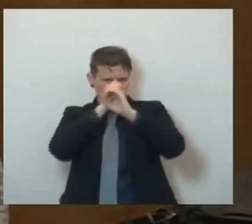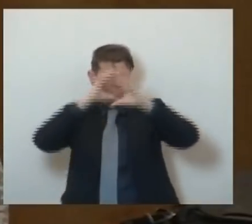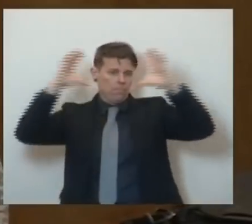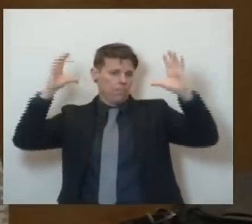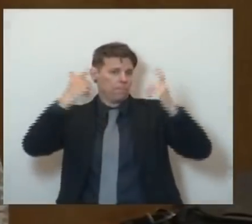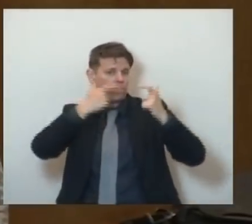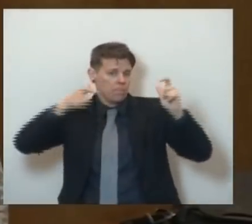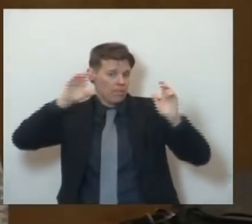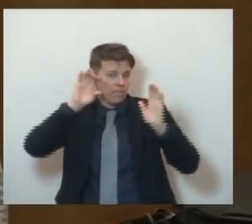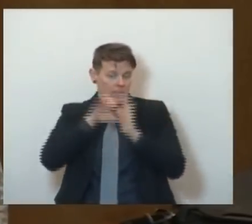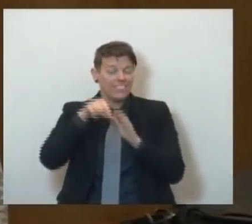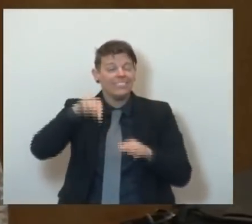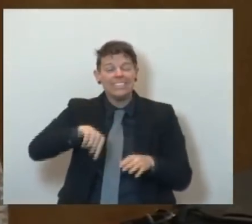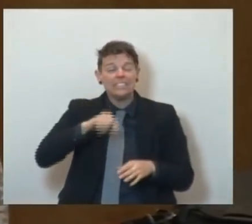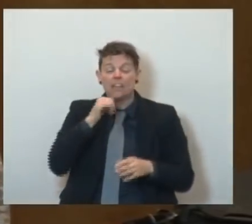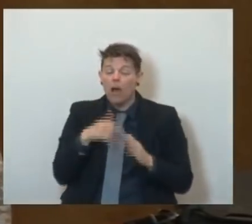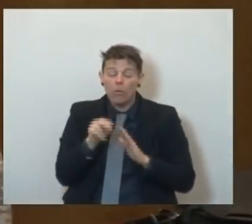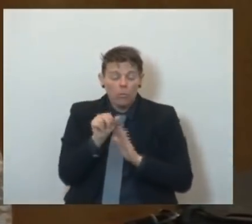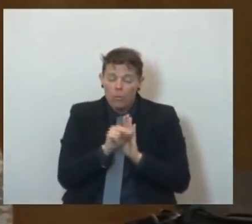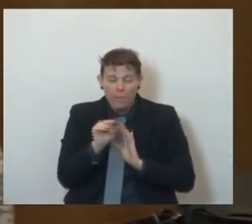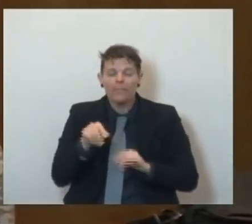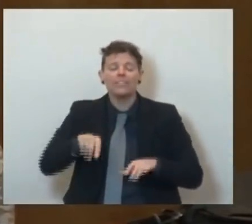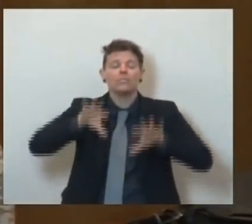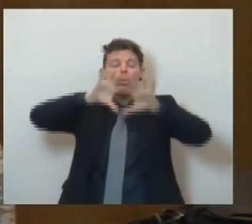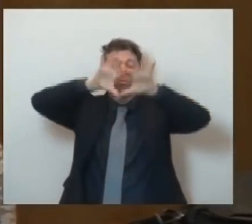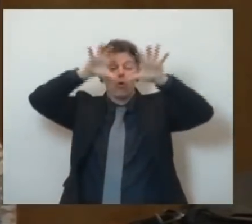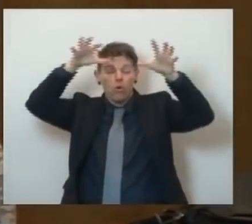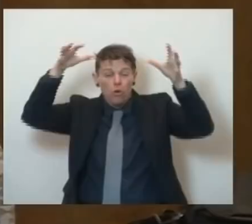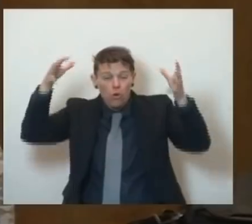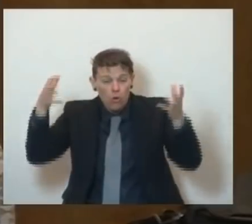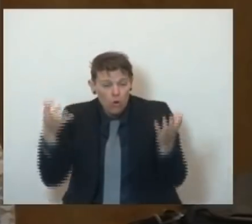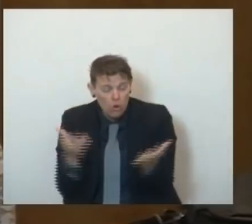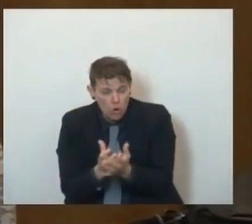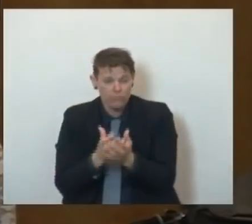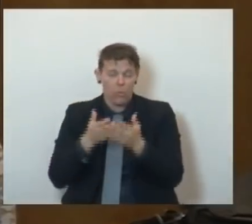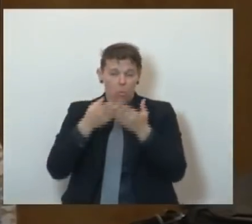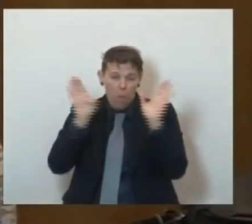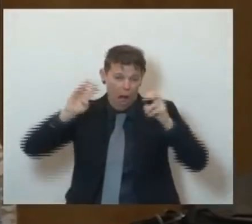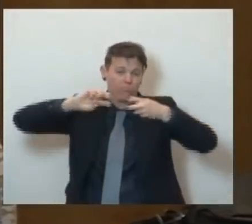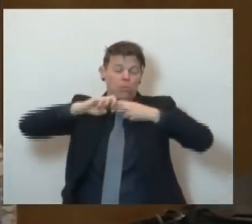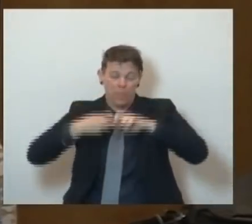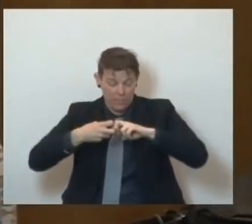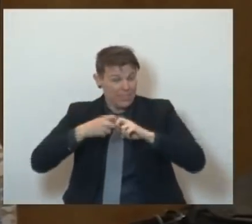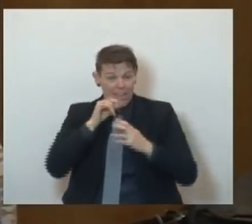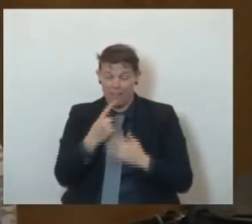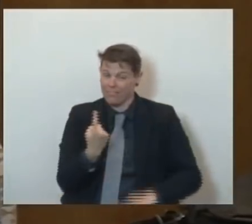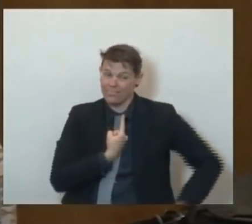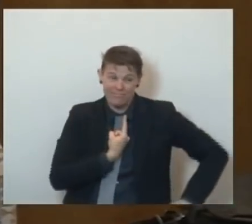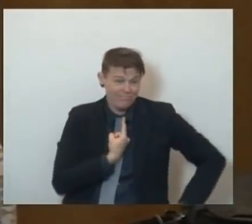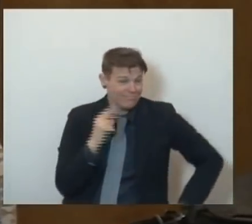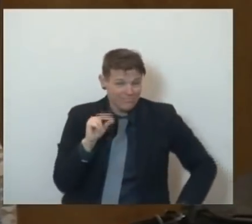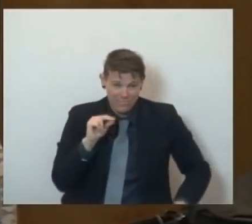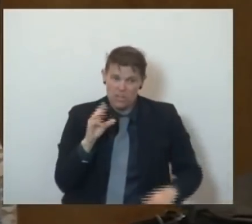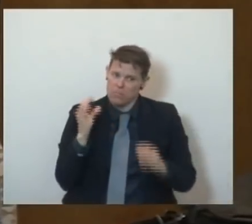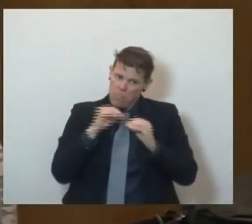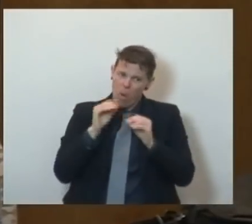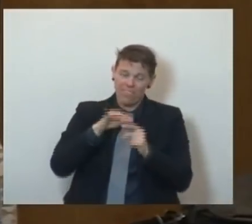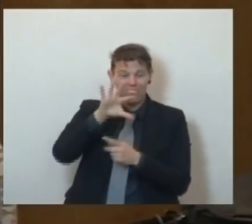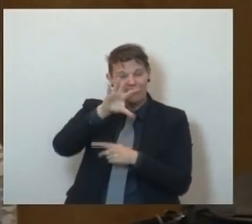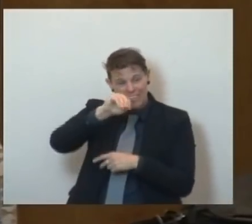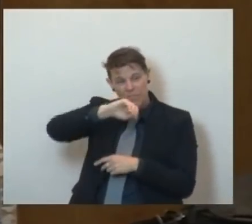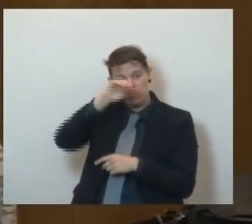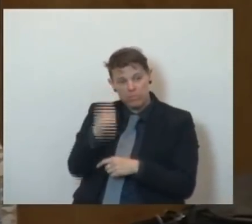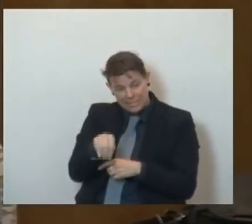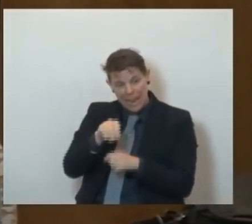worldwide problem. And the majority, greater than 50% of COVID deaths in Europe occurred in